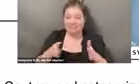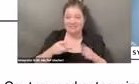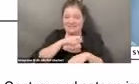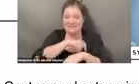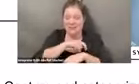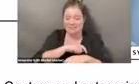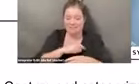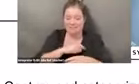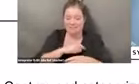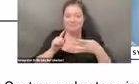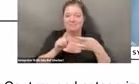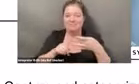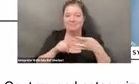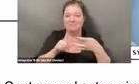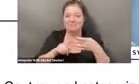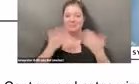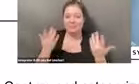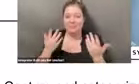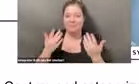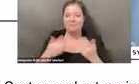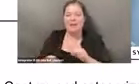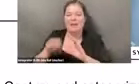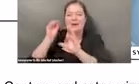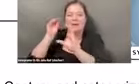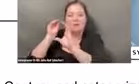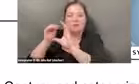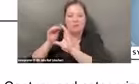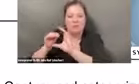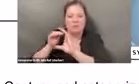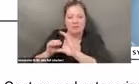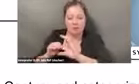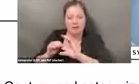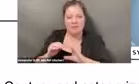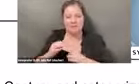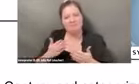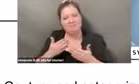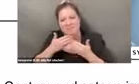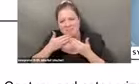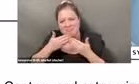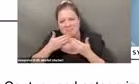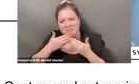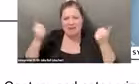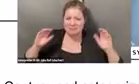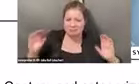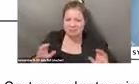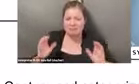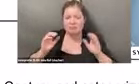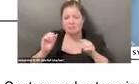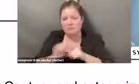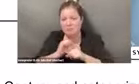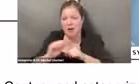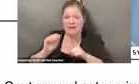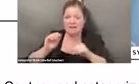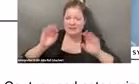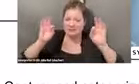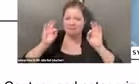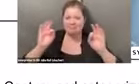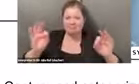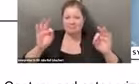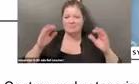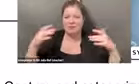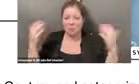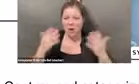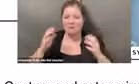repository of best practices on structuring and reporting web accessibility issues. In the third